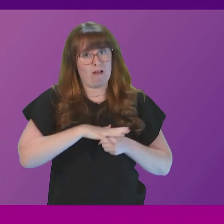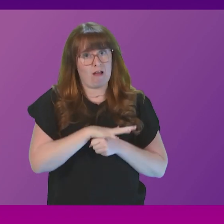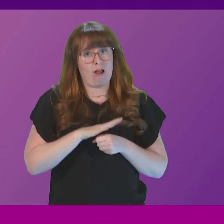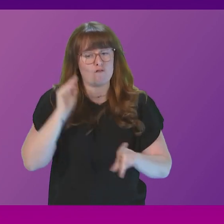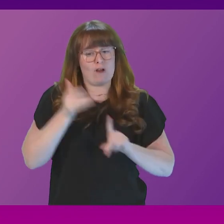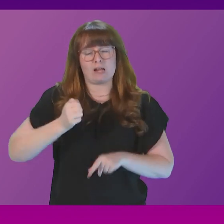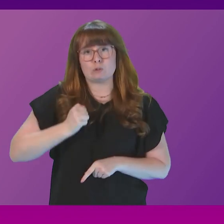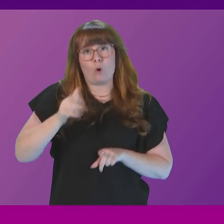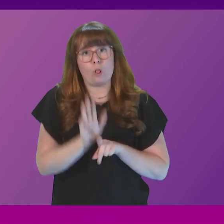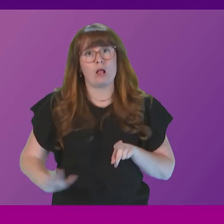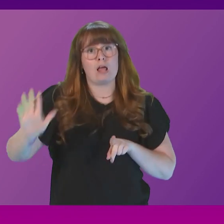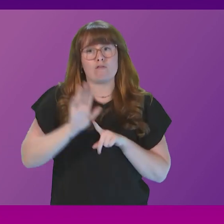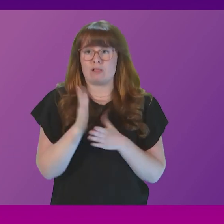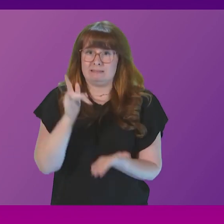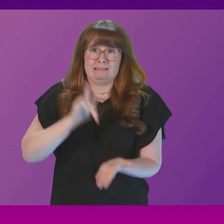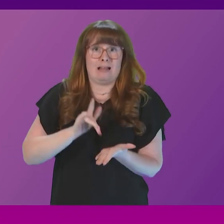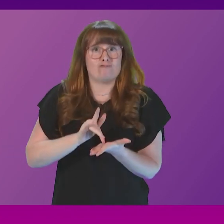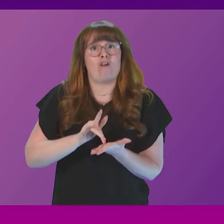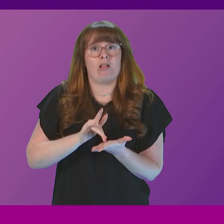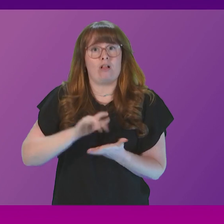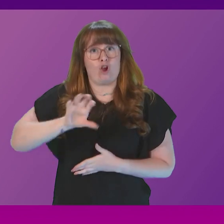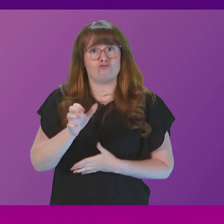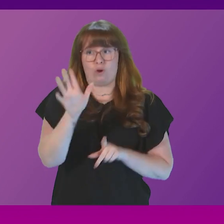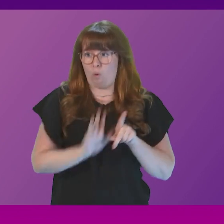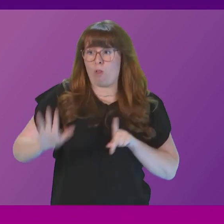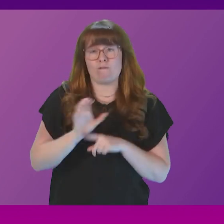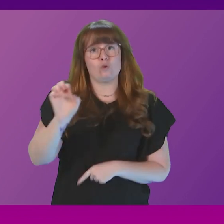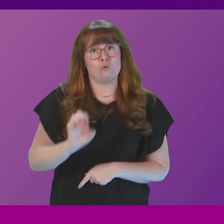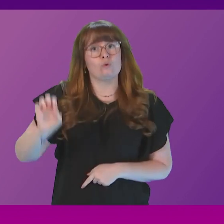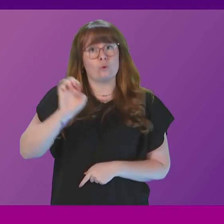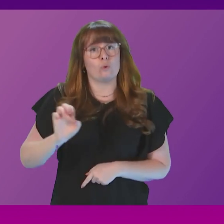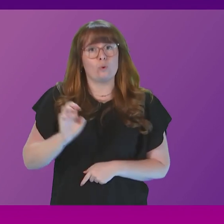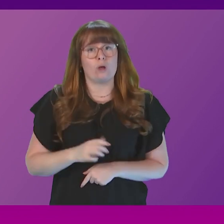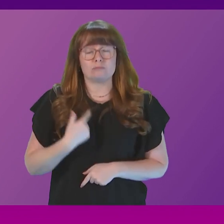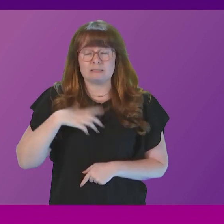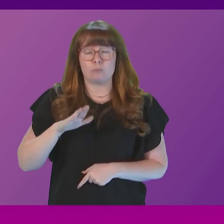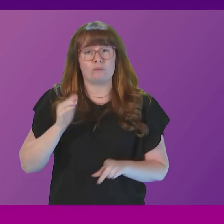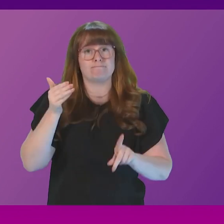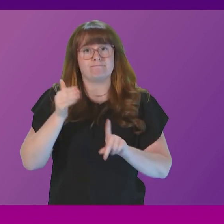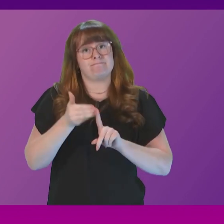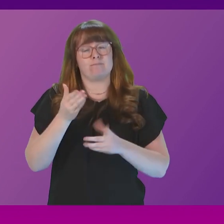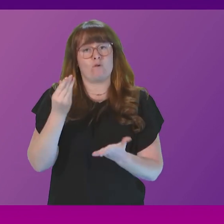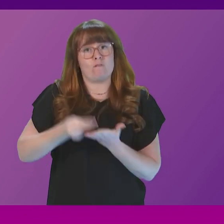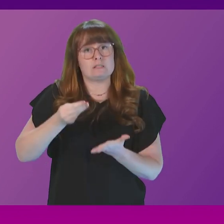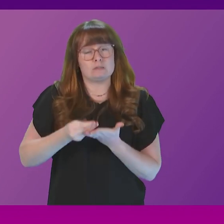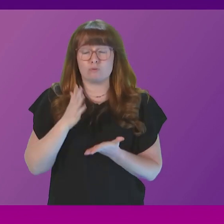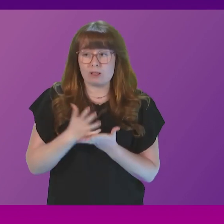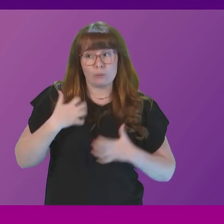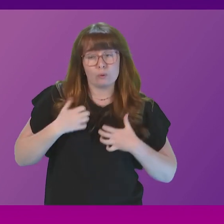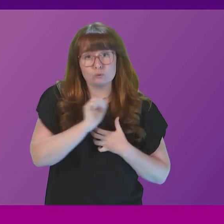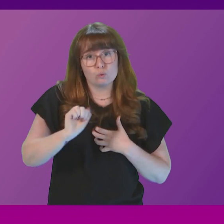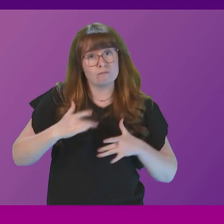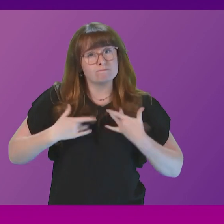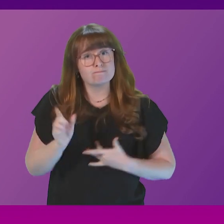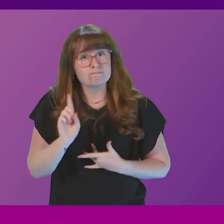Scotland is one of the most centralised countries in Europe, and more certainty of funding. So I'd be interested to hear in that regard what